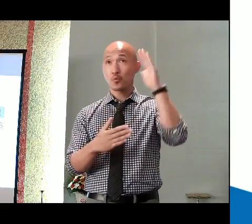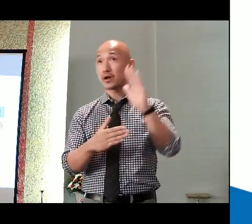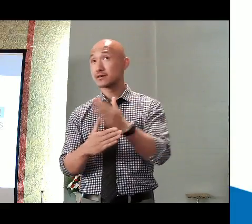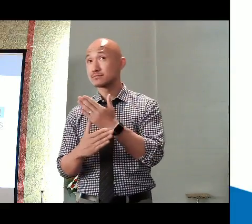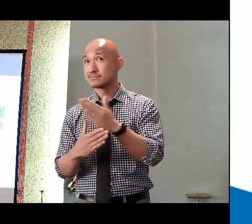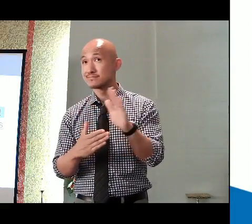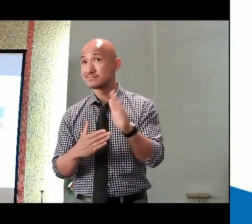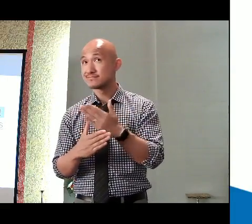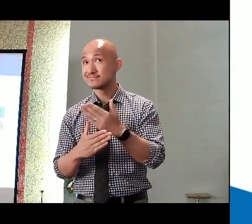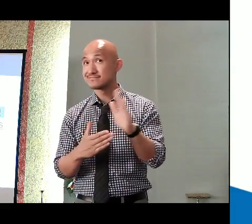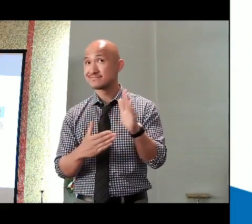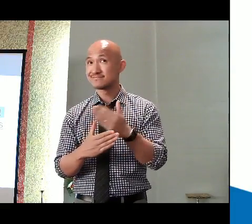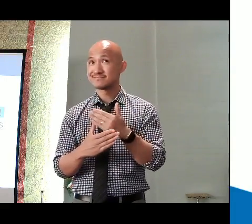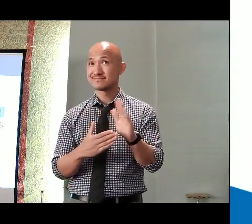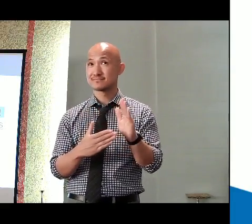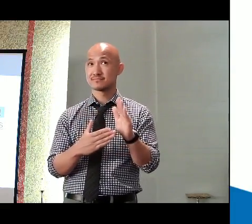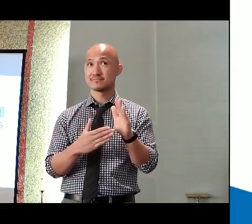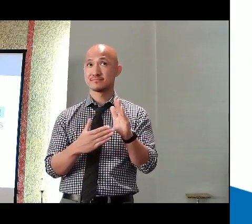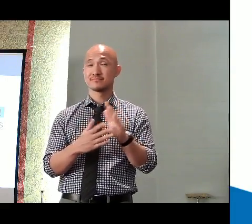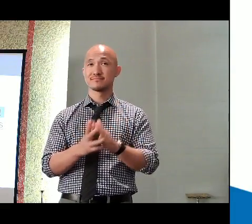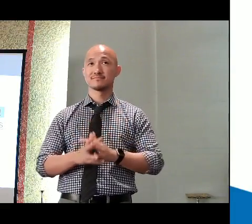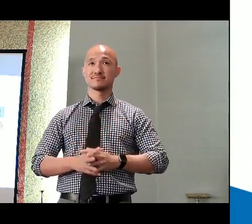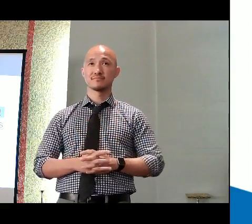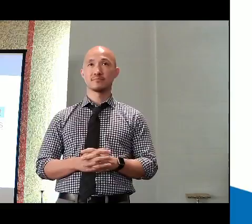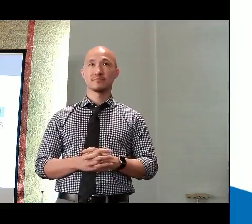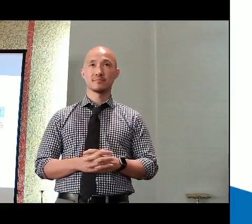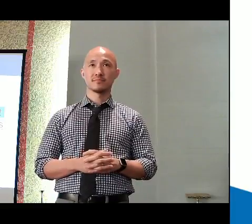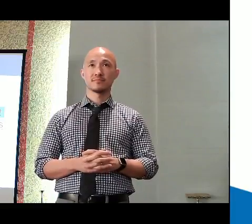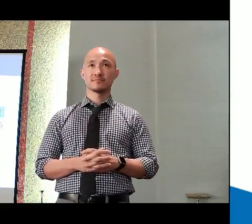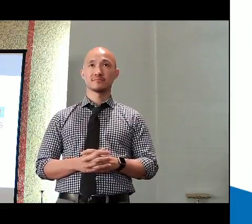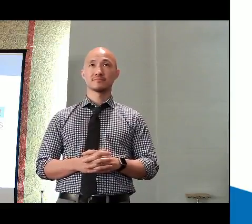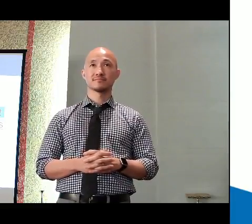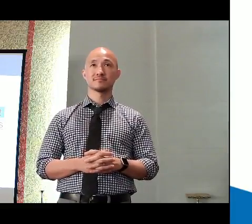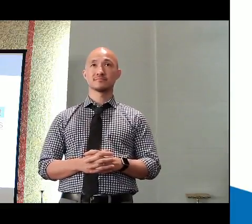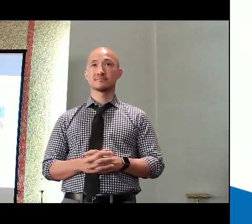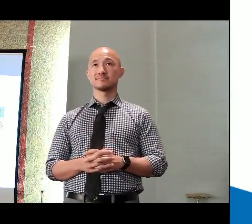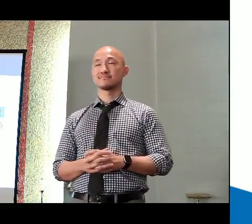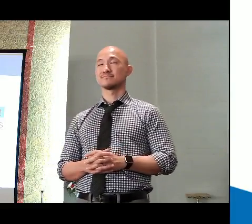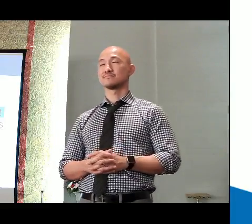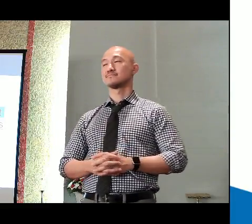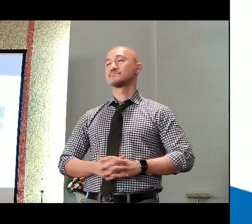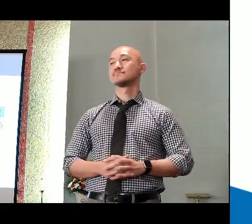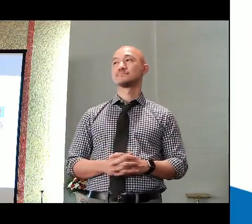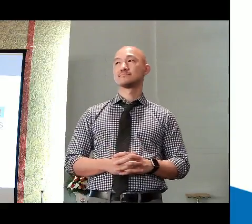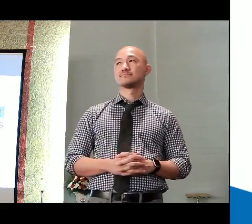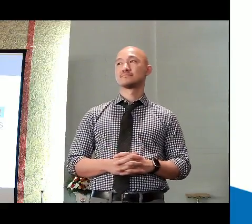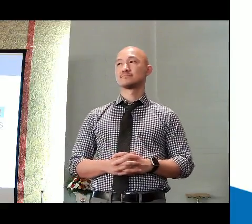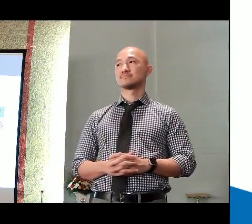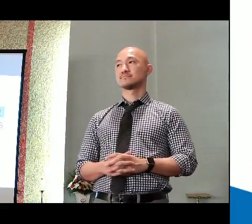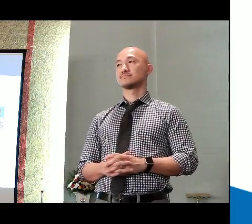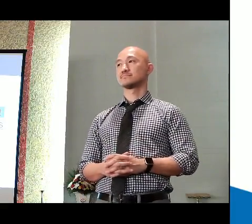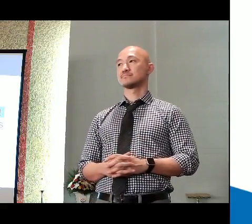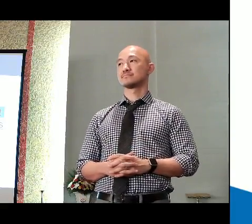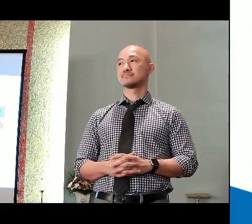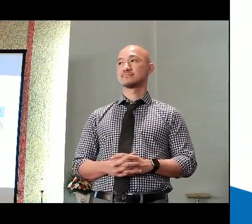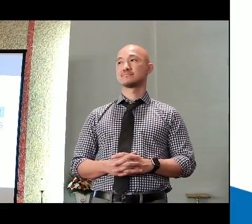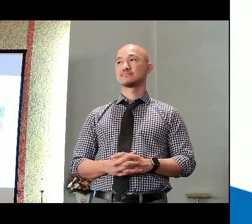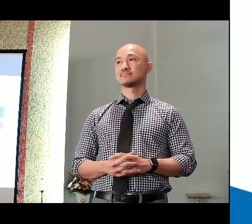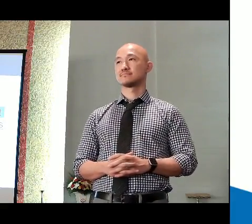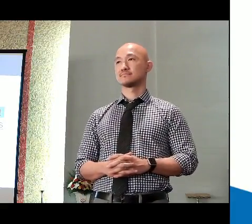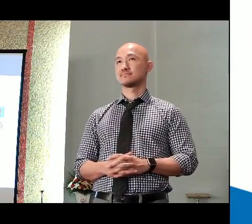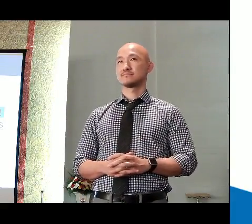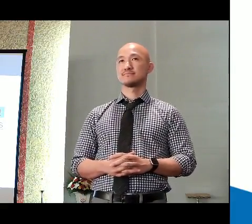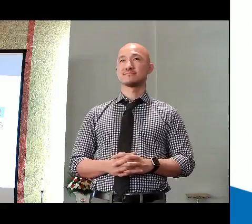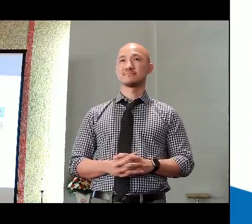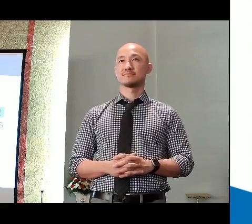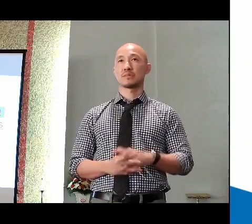do with this headship and this living with her in consideration in an understanding way. It needs to